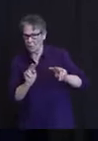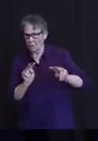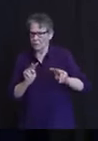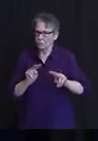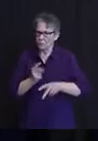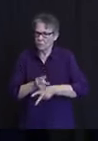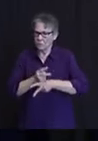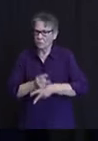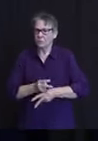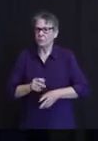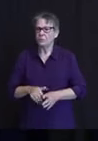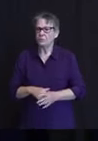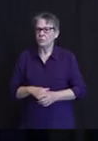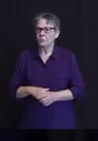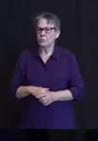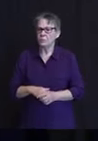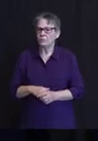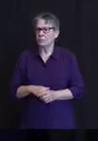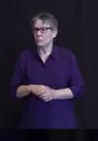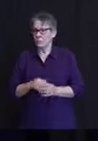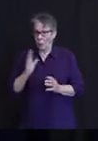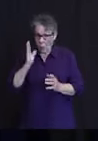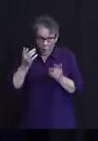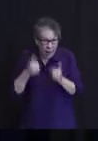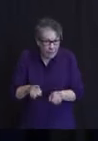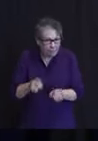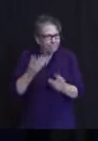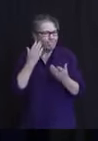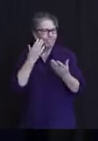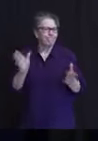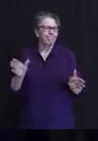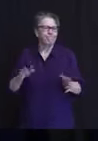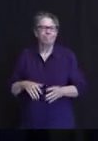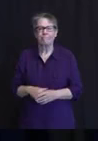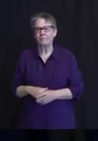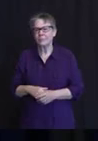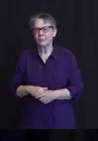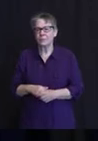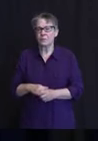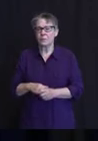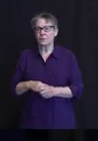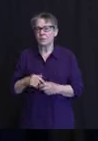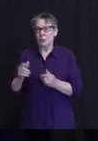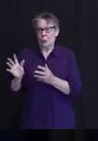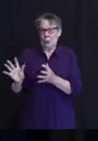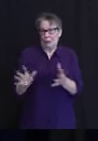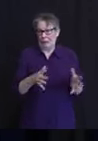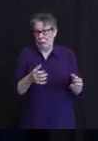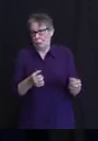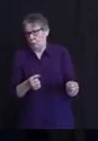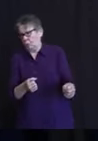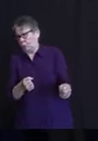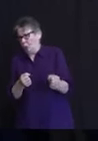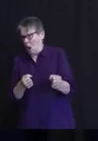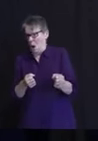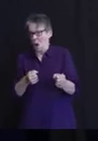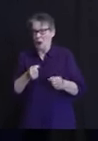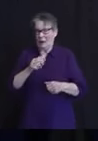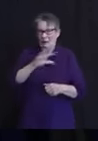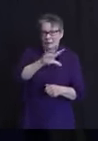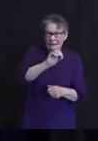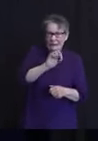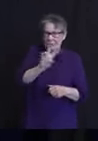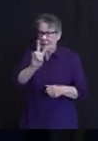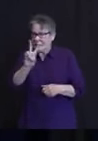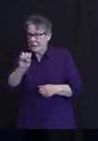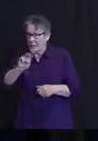So beyond that, wind gusts up to 70 miles an hour kind of making their way from Delaware north towards the Poconos. We've